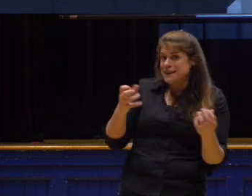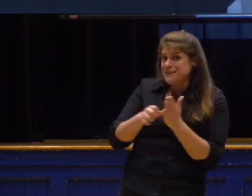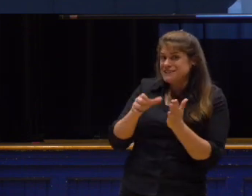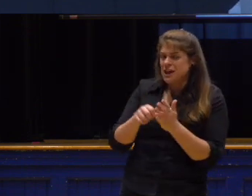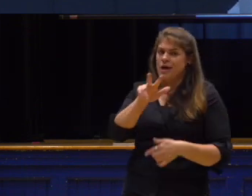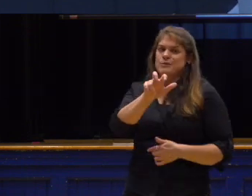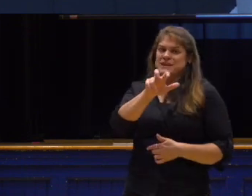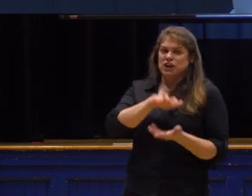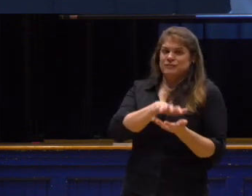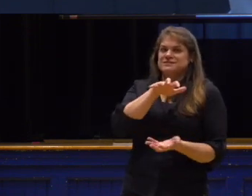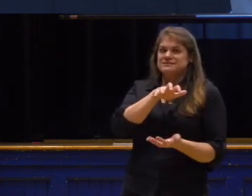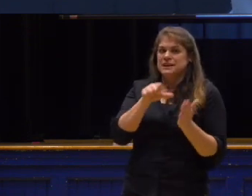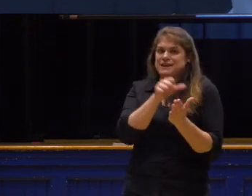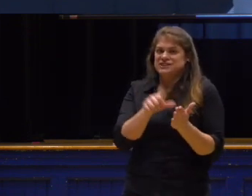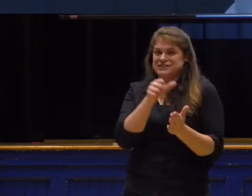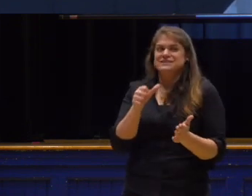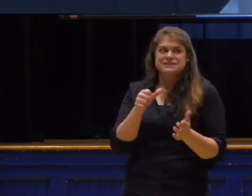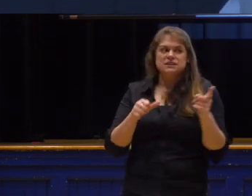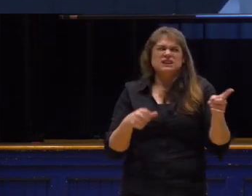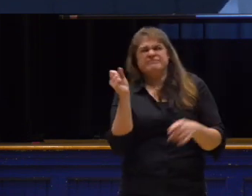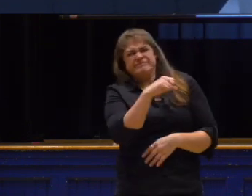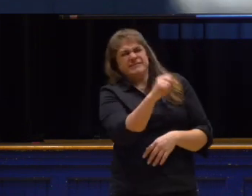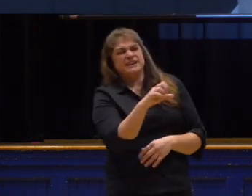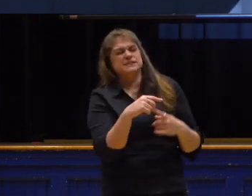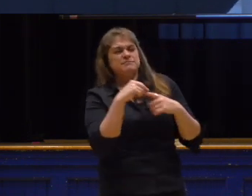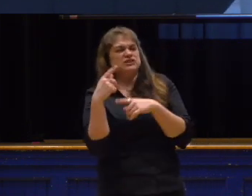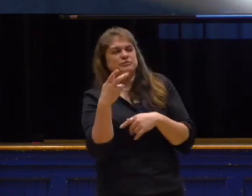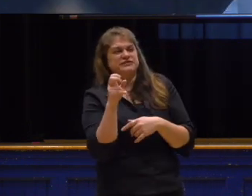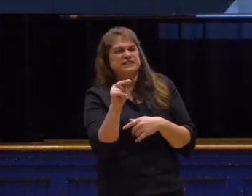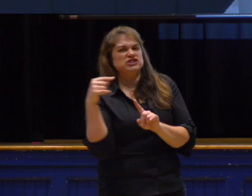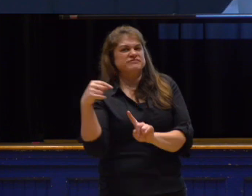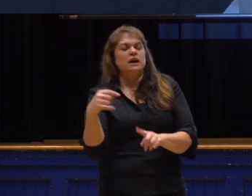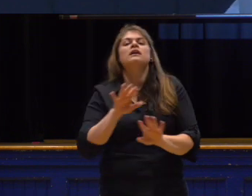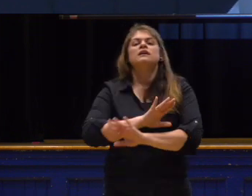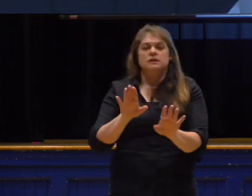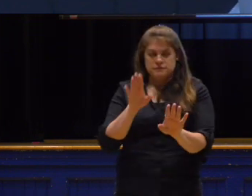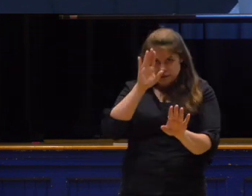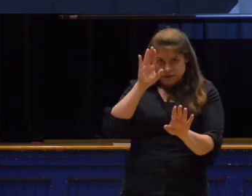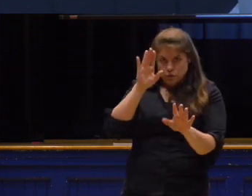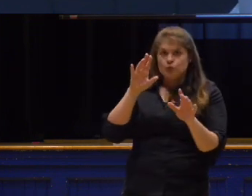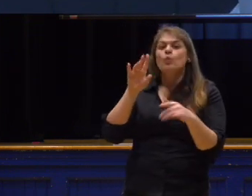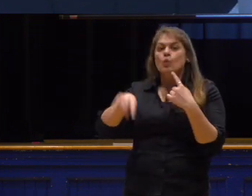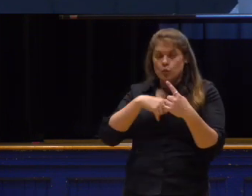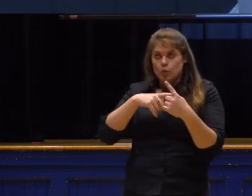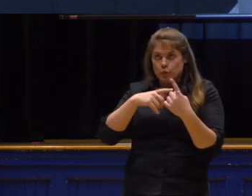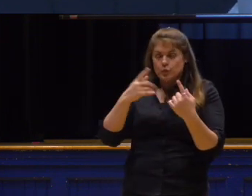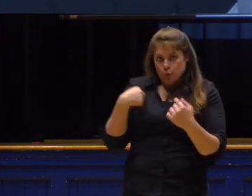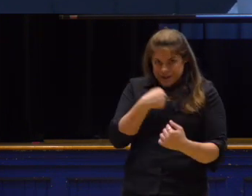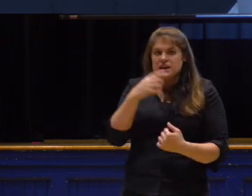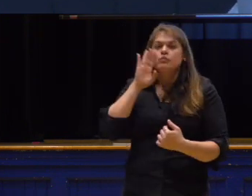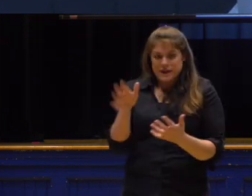pages? 300 and something pages. So what I was trying to do is that we do get them